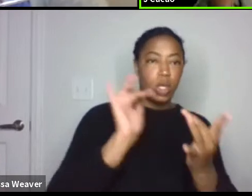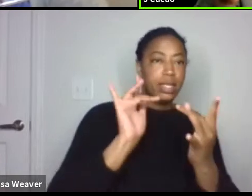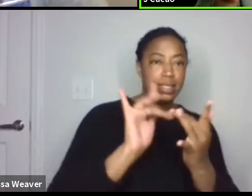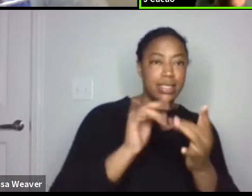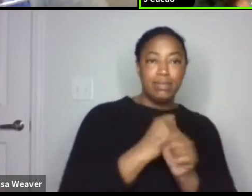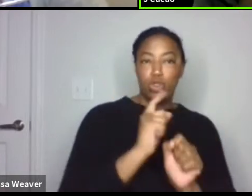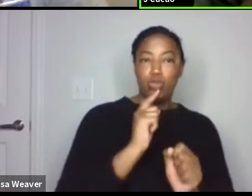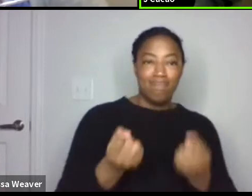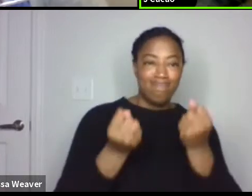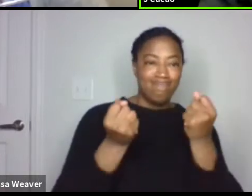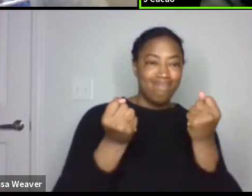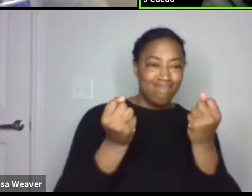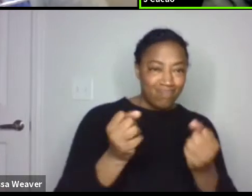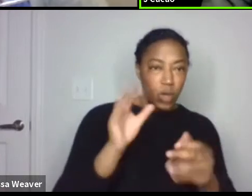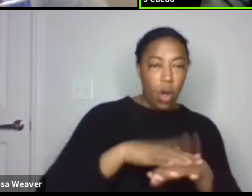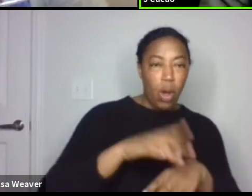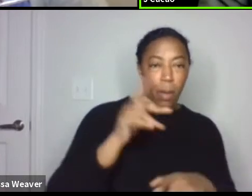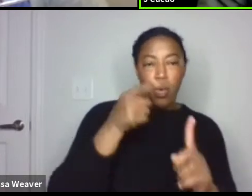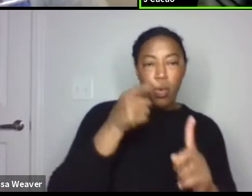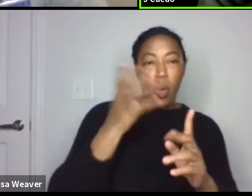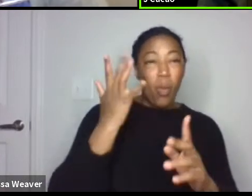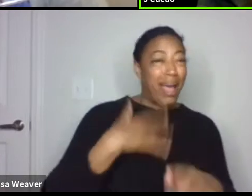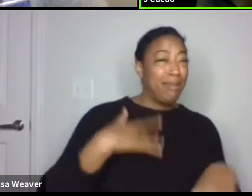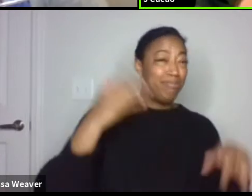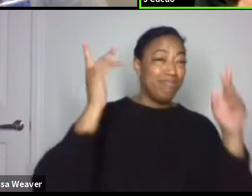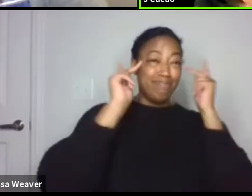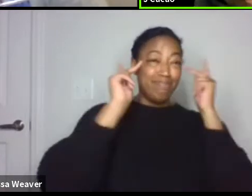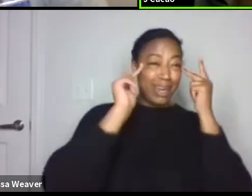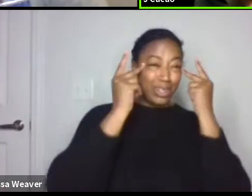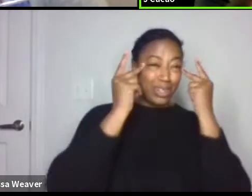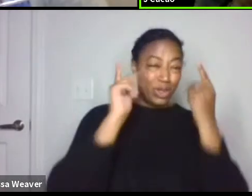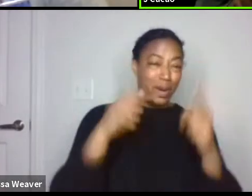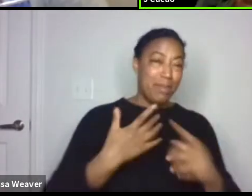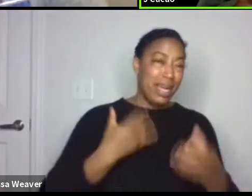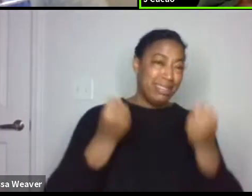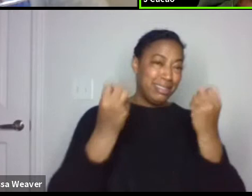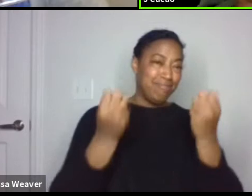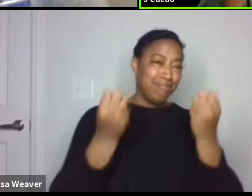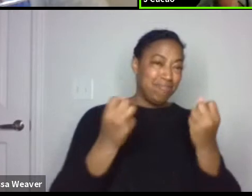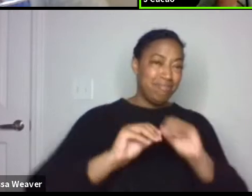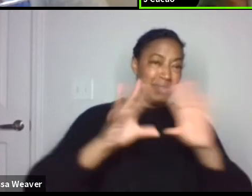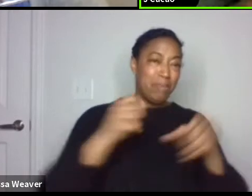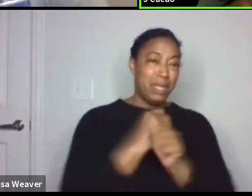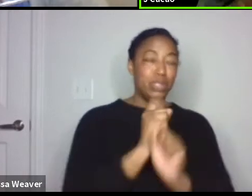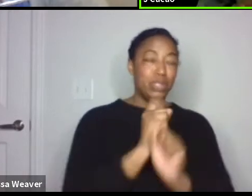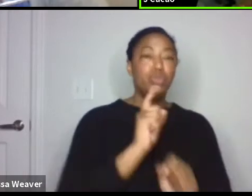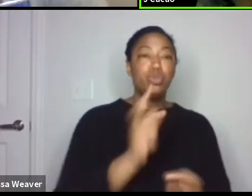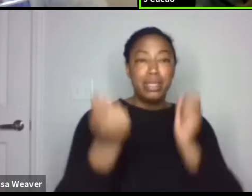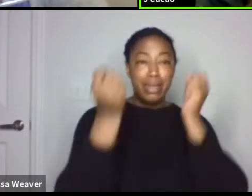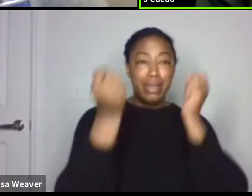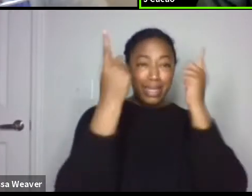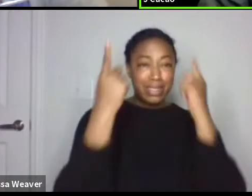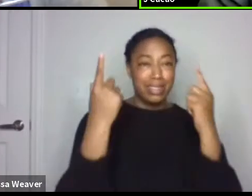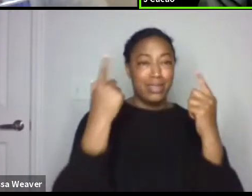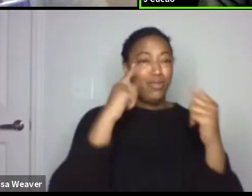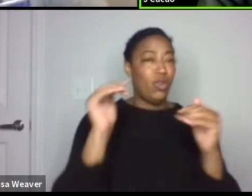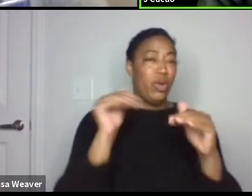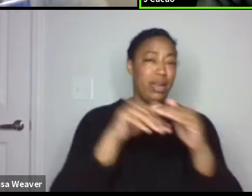because I'm extremely paranoid about my signing clarity and just making sure that it's understood for equal access purposes.